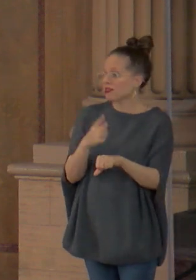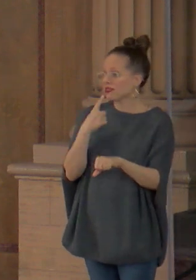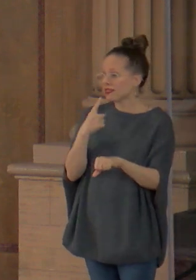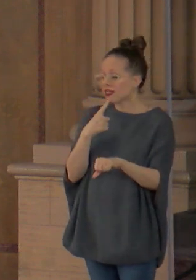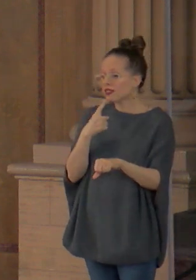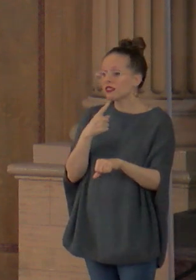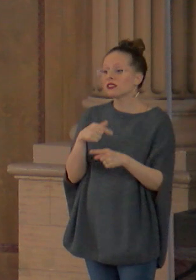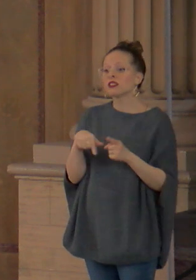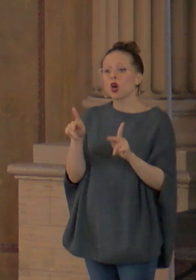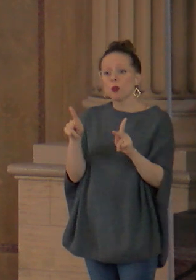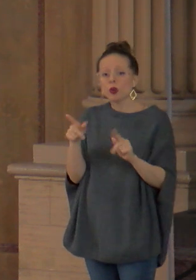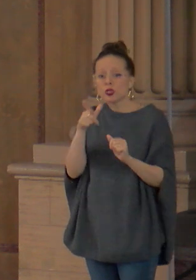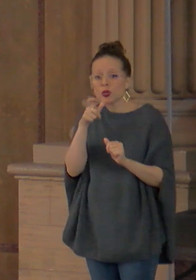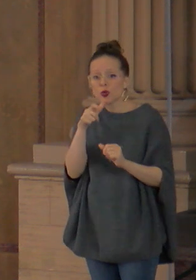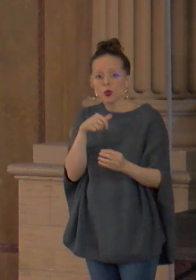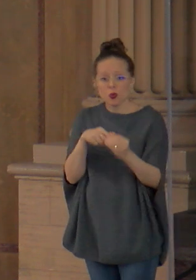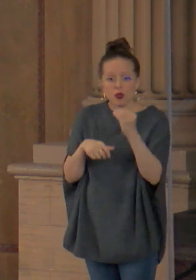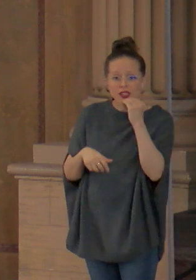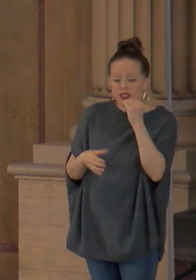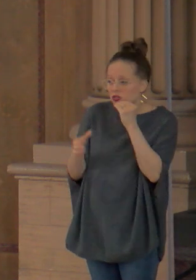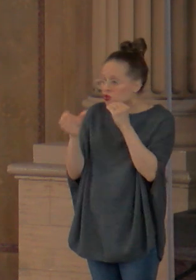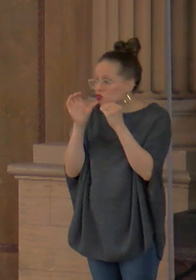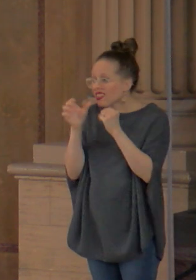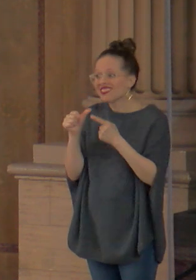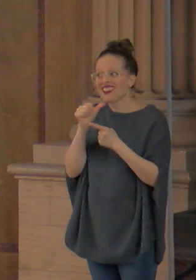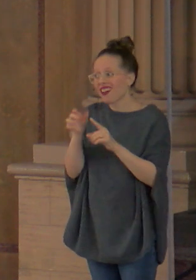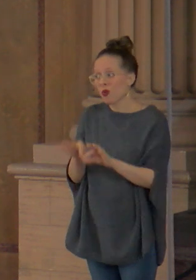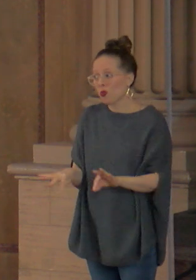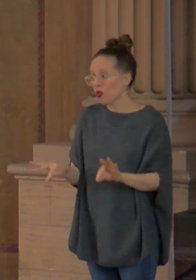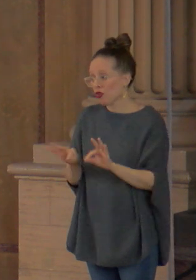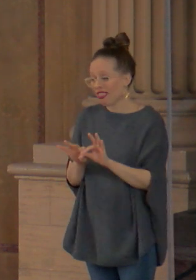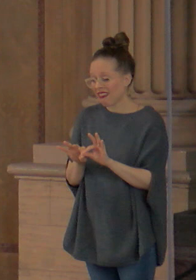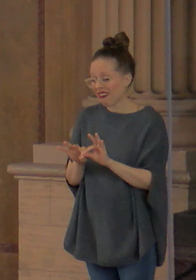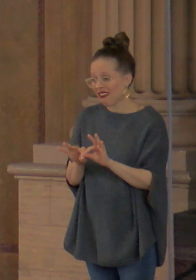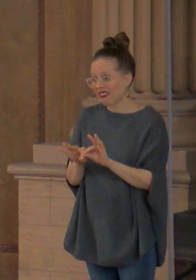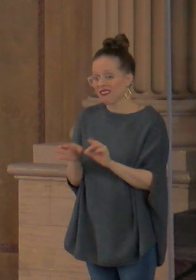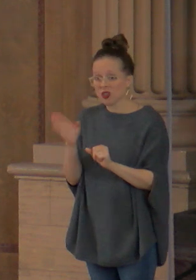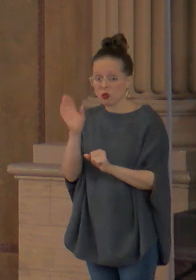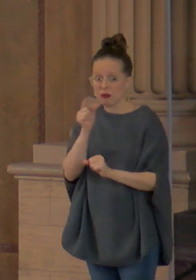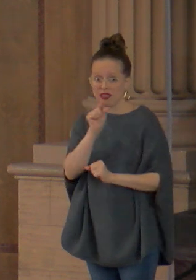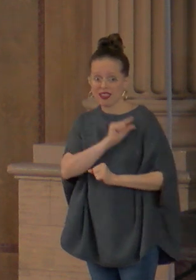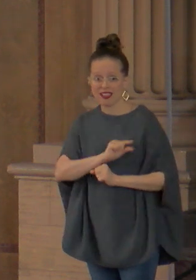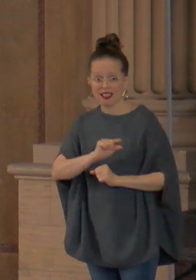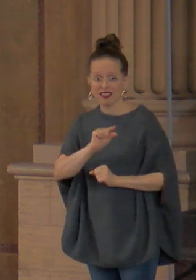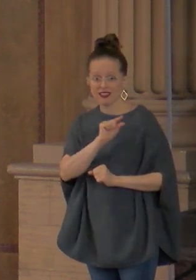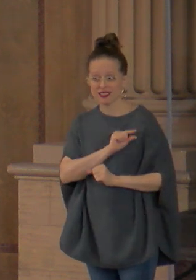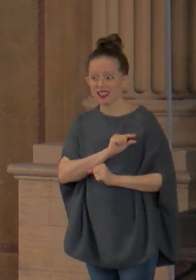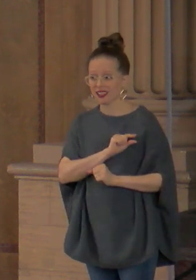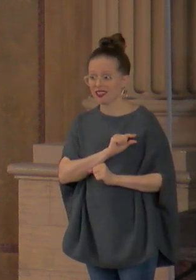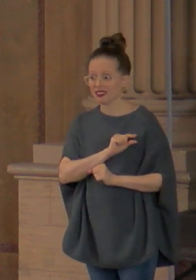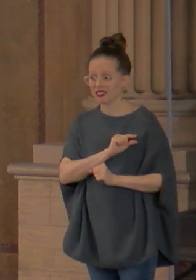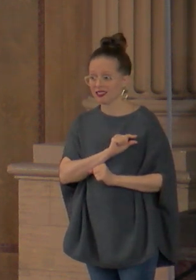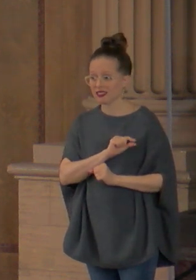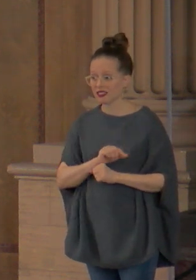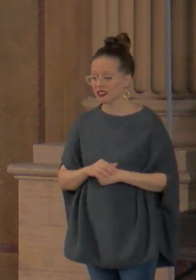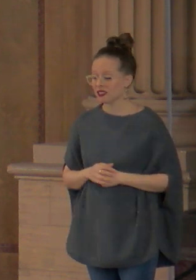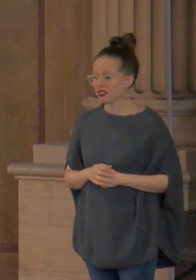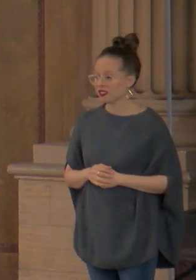eats the bread or drinks the cup of the Lord in an unworthy manner will be guilty concerning the body and blood of the Lord.